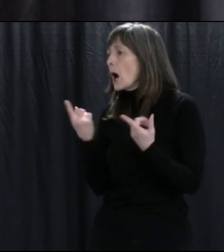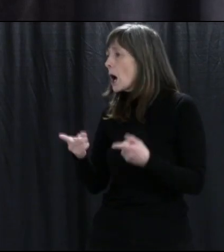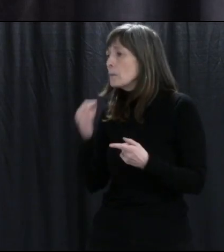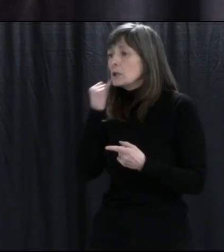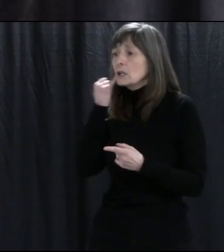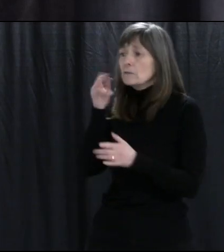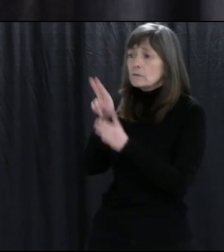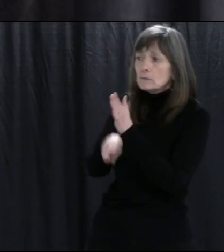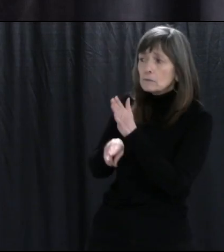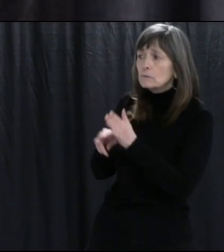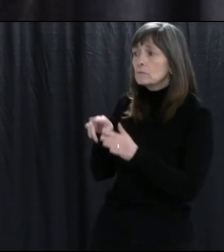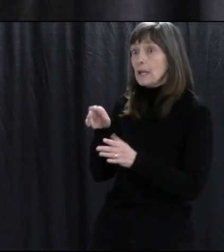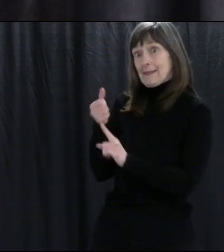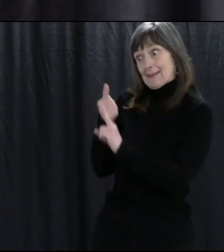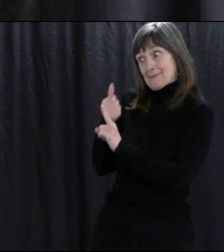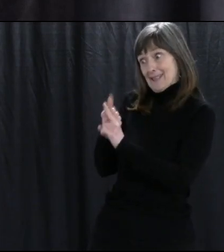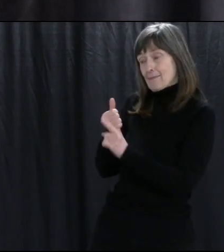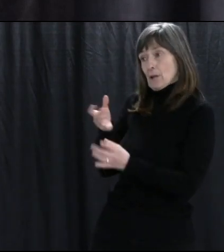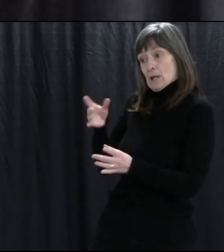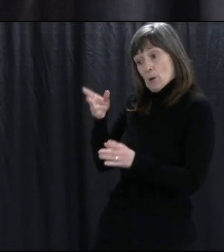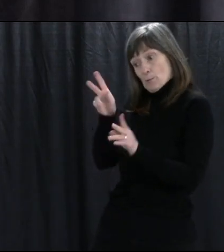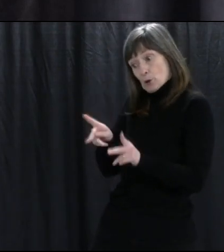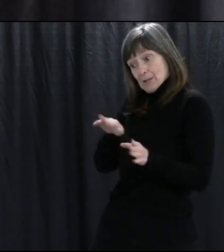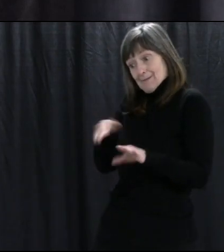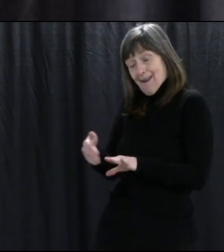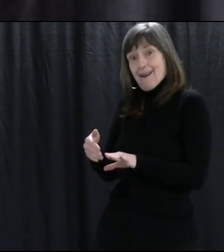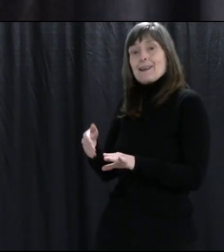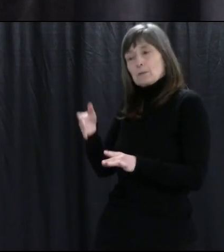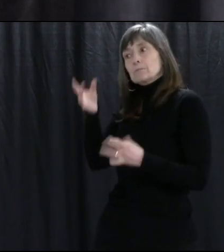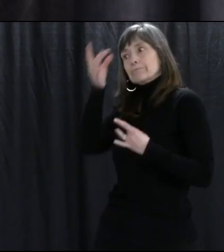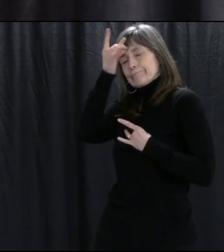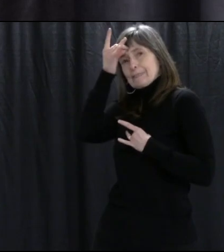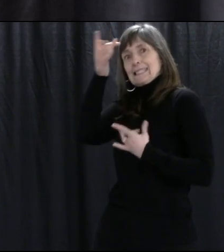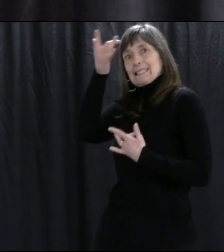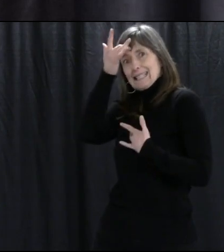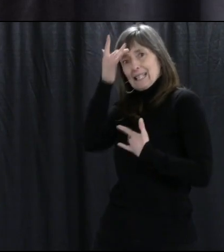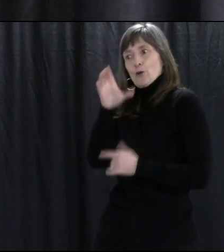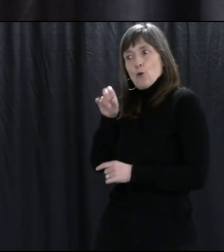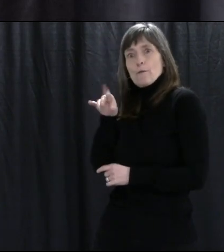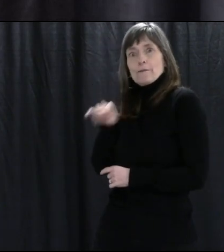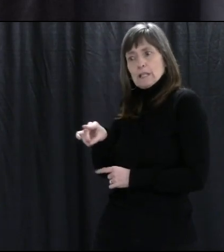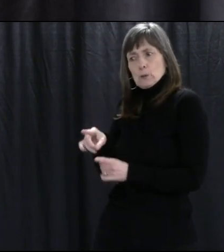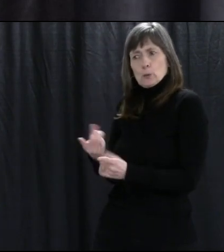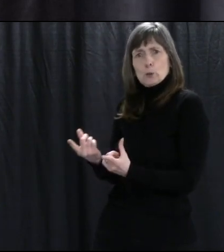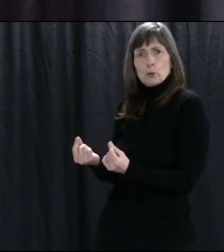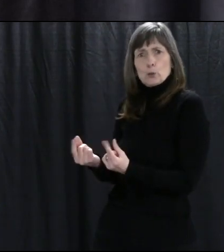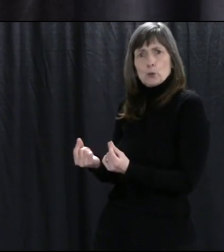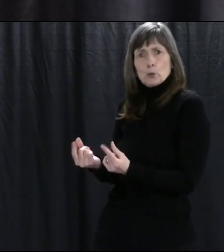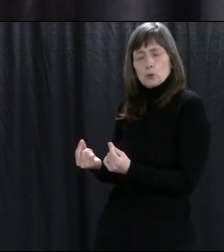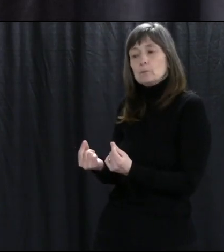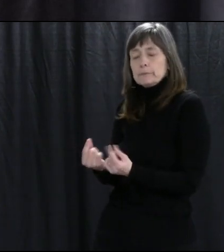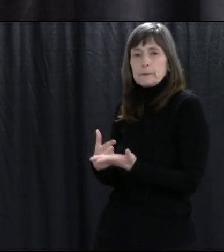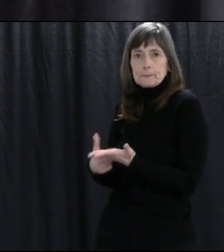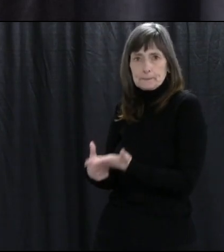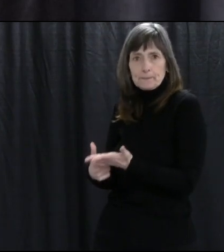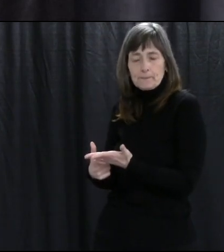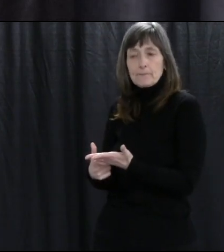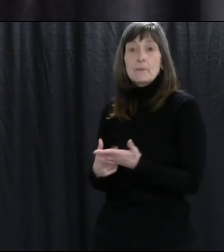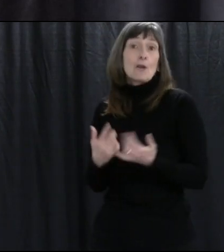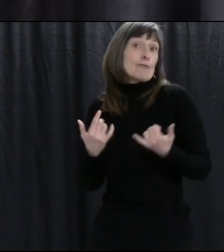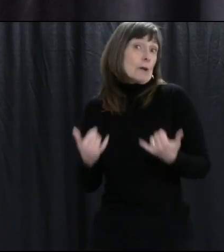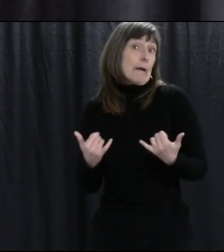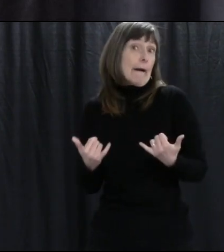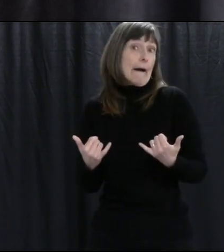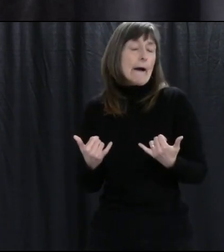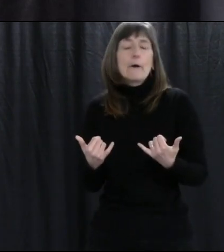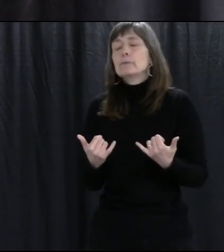away from COVID-19, and we've provided some fairly basic information there. So at the moment, we have not made